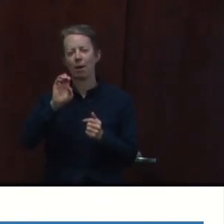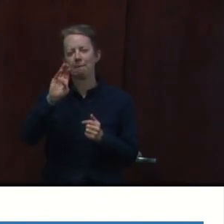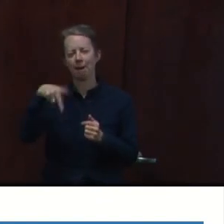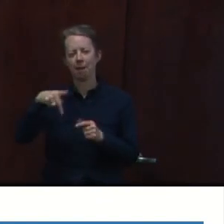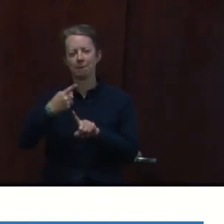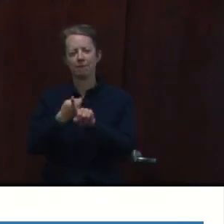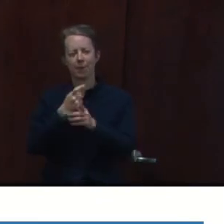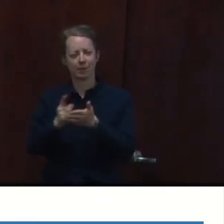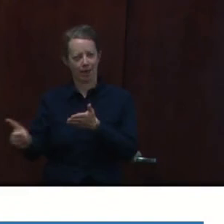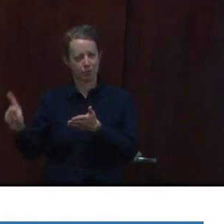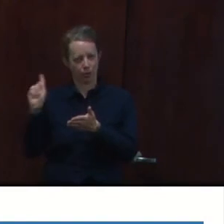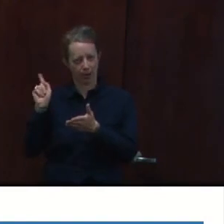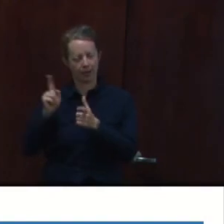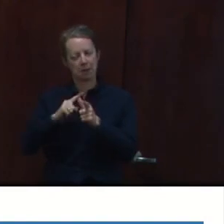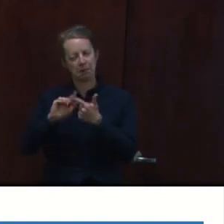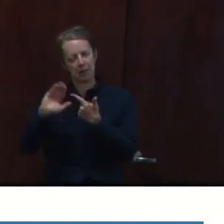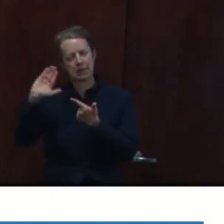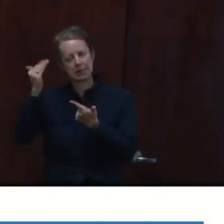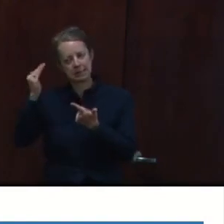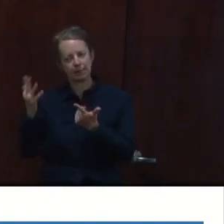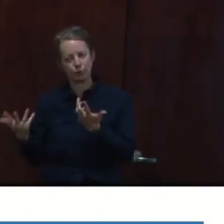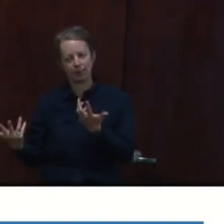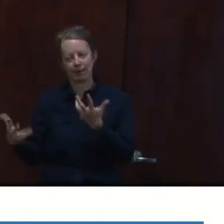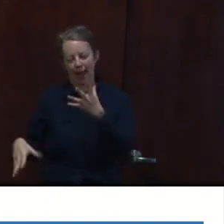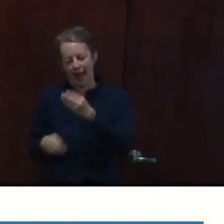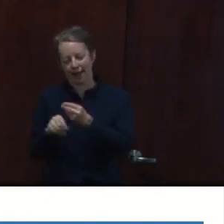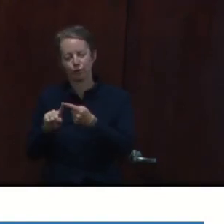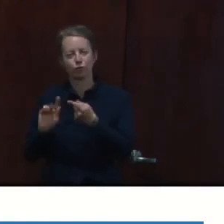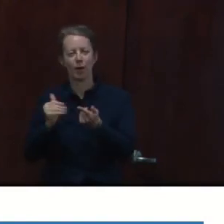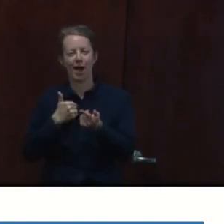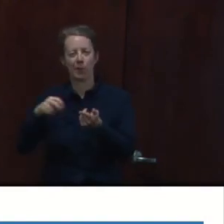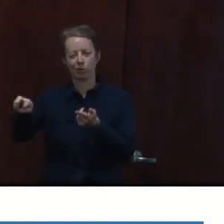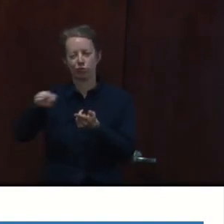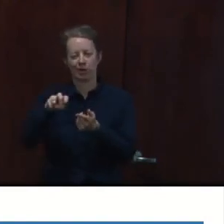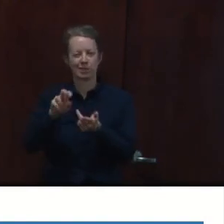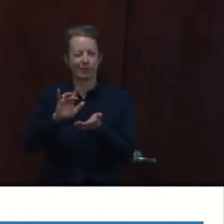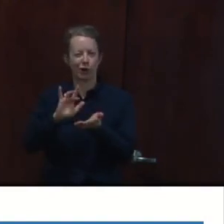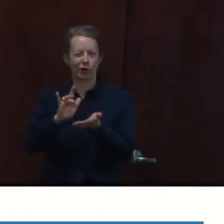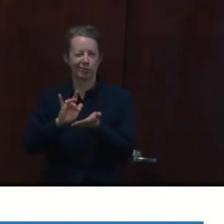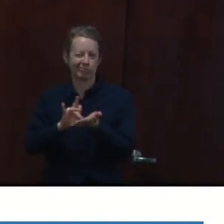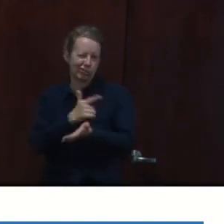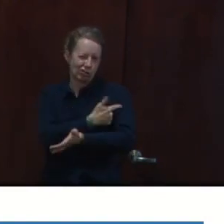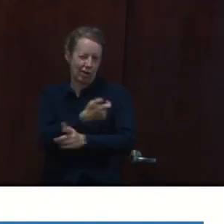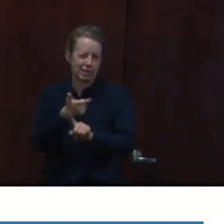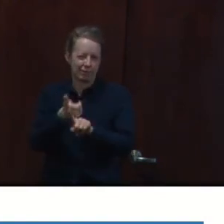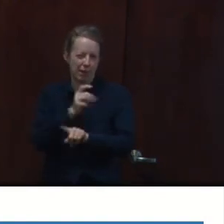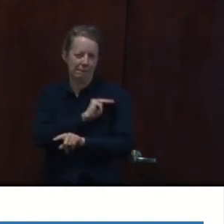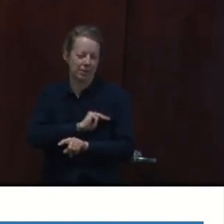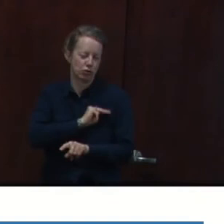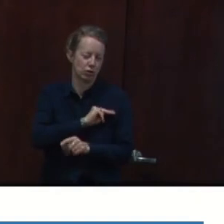move into our transfer from Mission, likely today or early tomorrow.